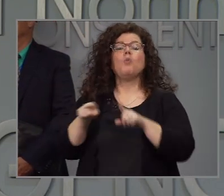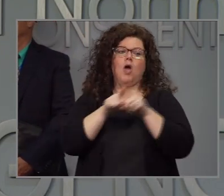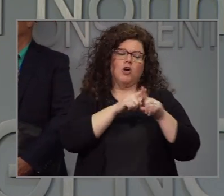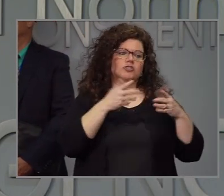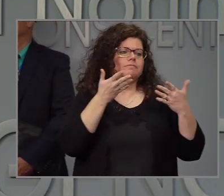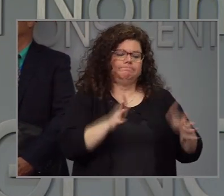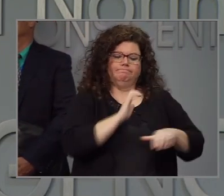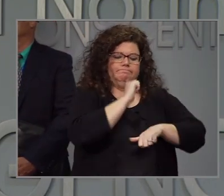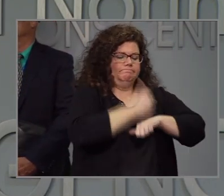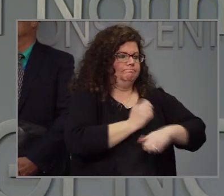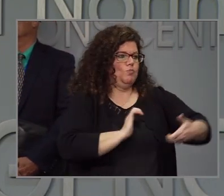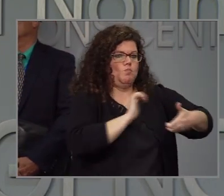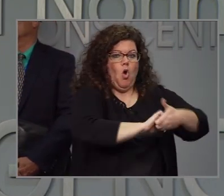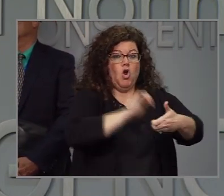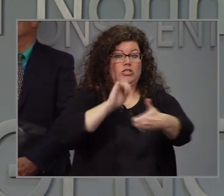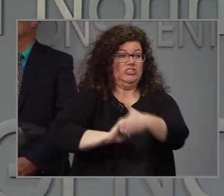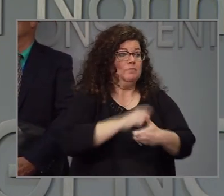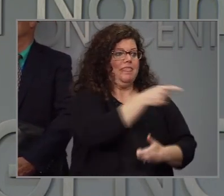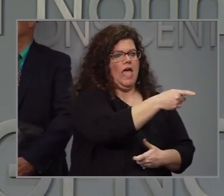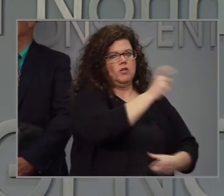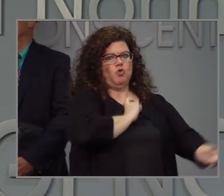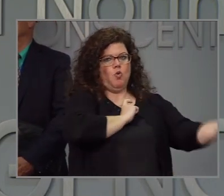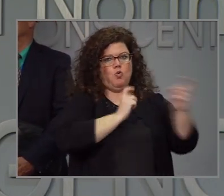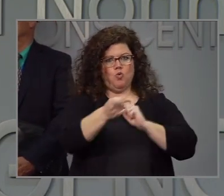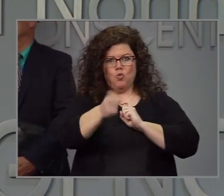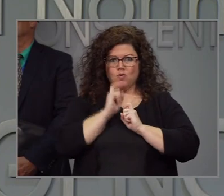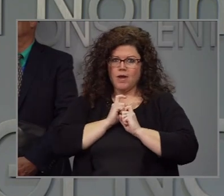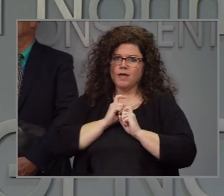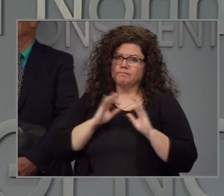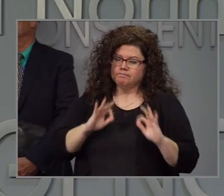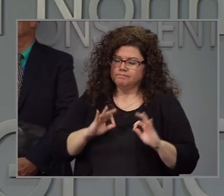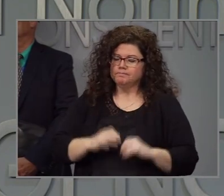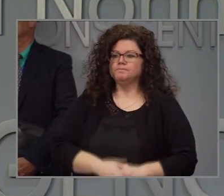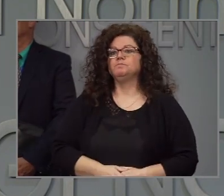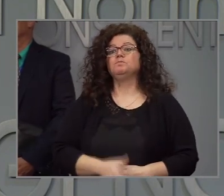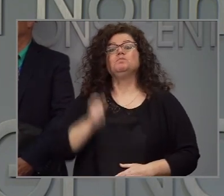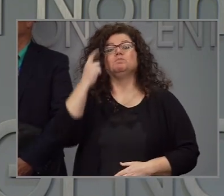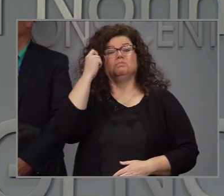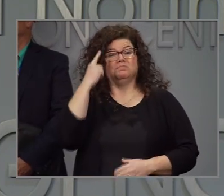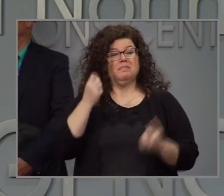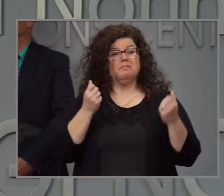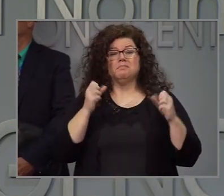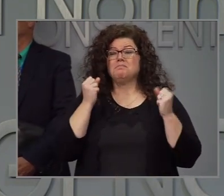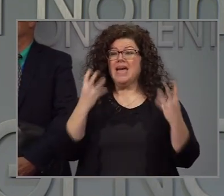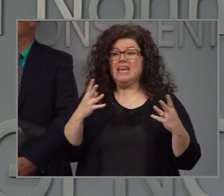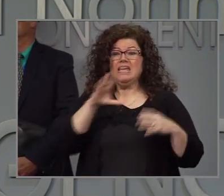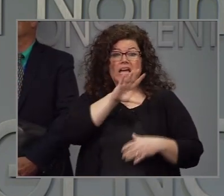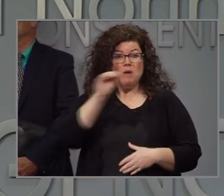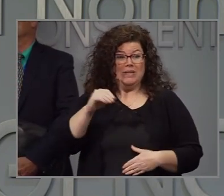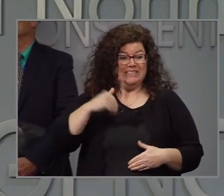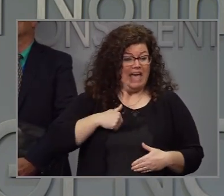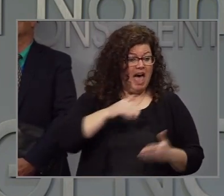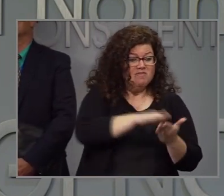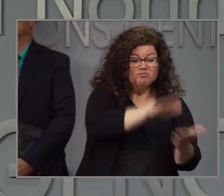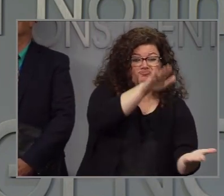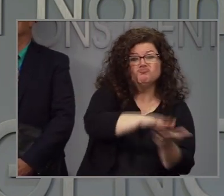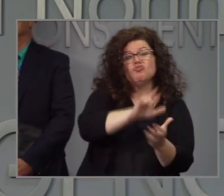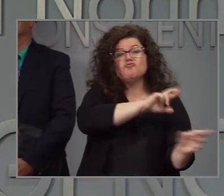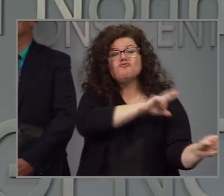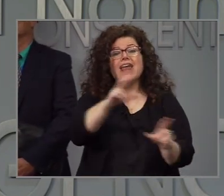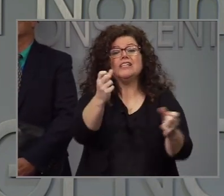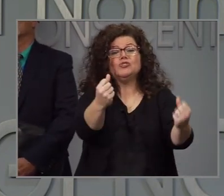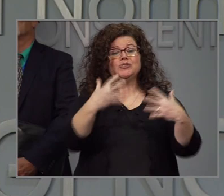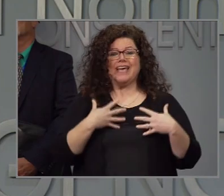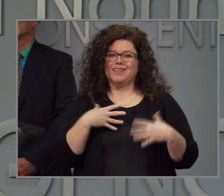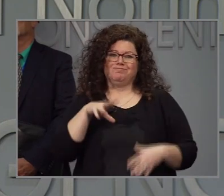who have provided donations. It's important to note that many vendors do not actually have stock immediately available.